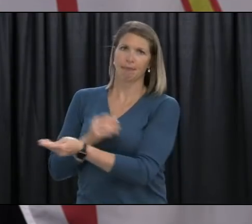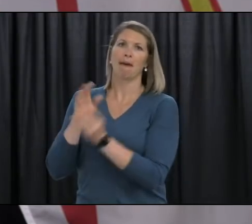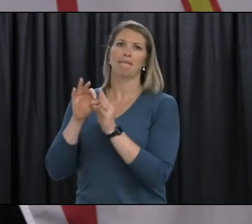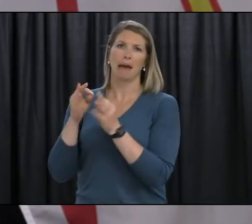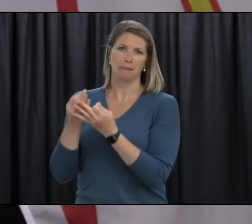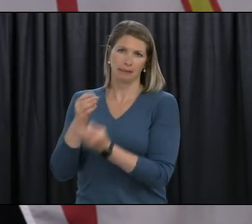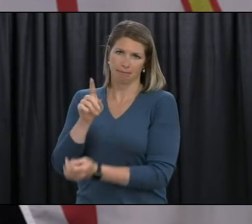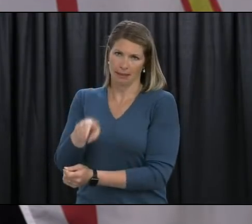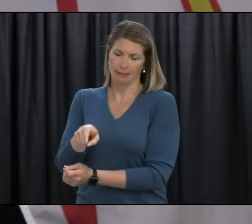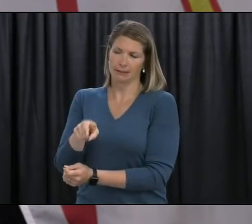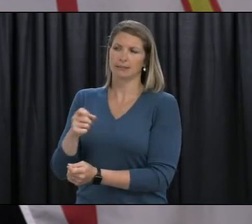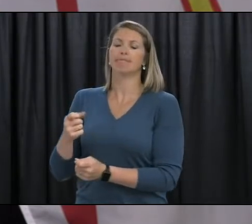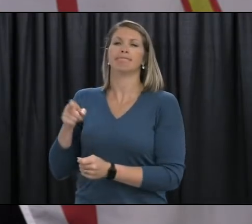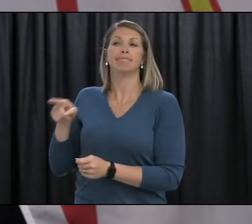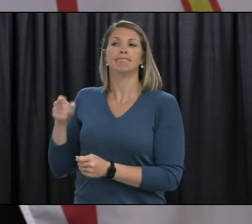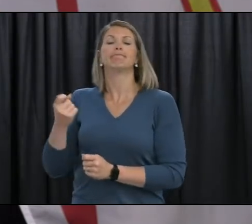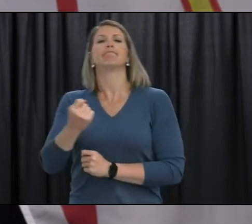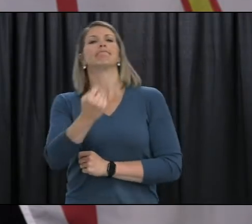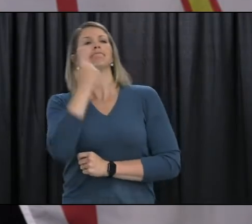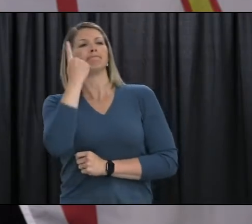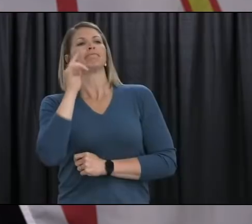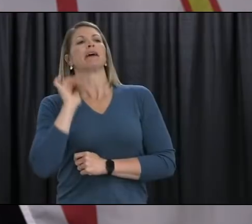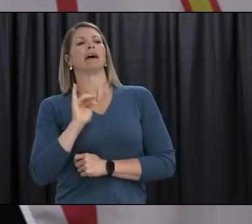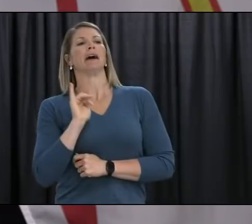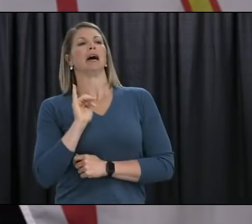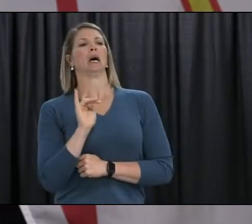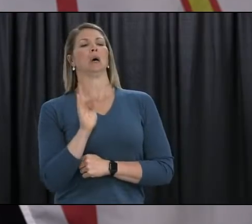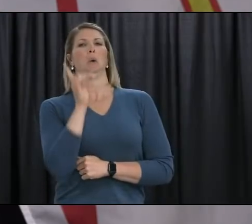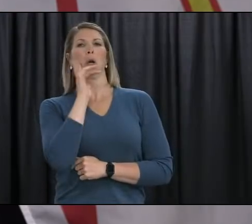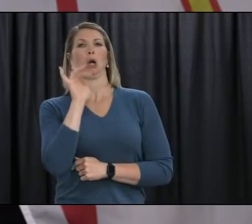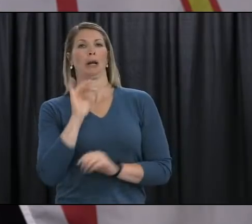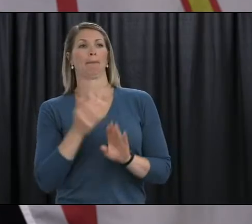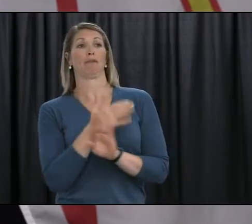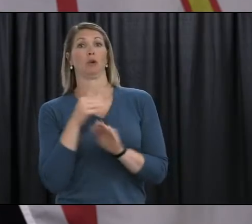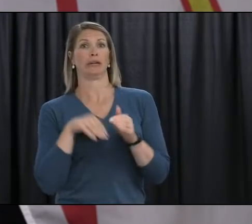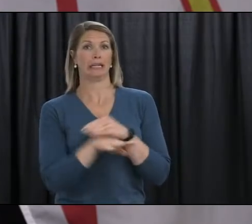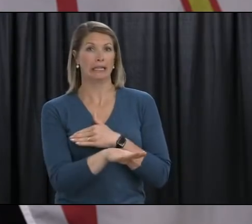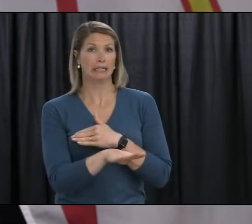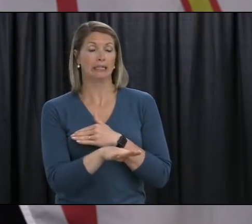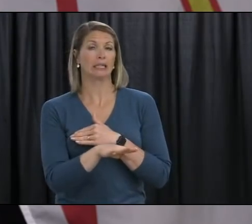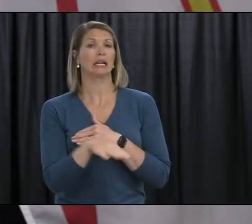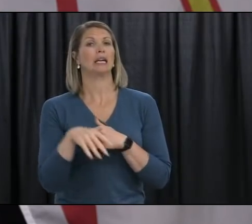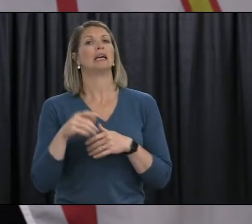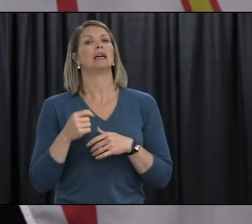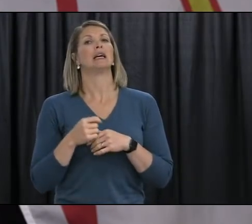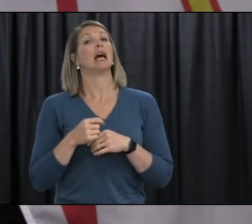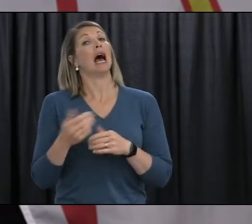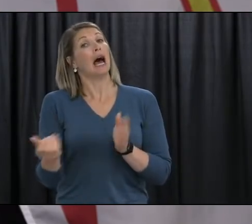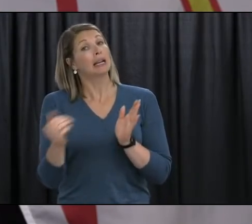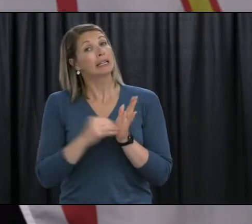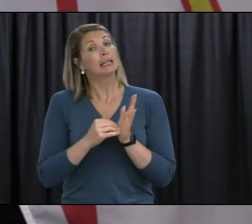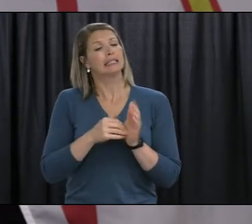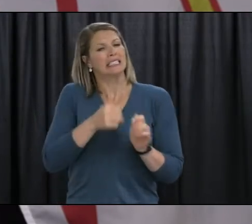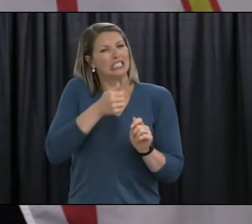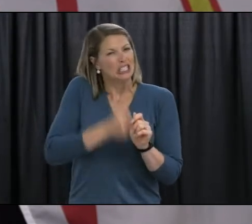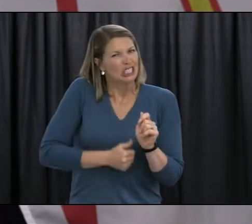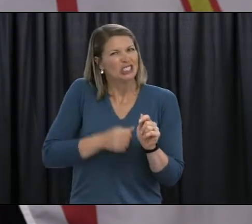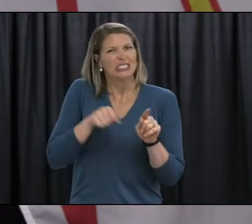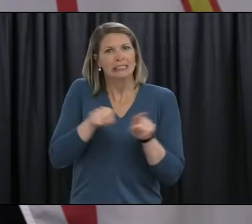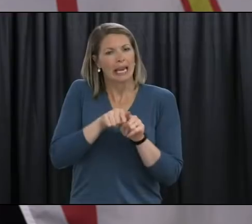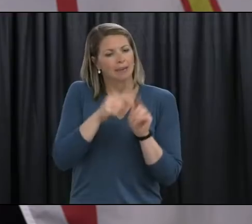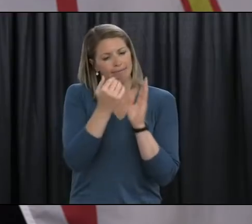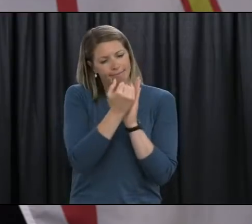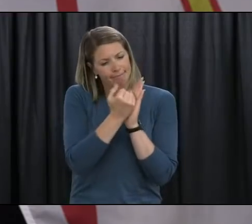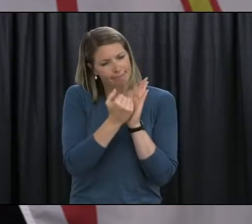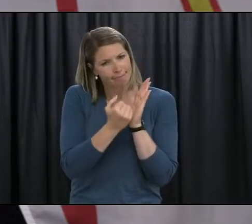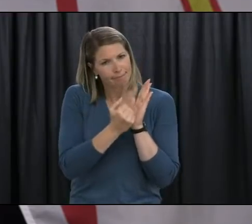to make sure that they understand the procedures that will have to happen. And again, that may vary from one home to another. Smaller homes